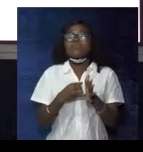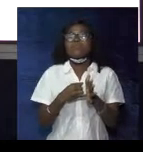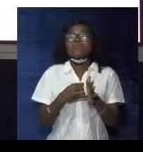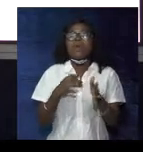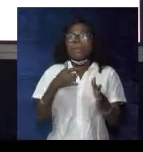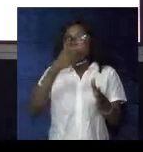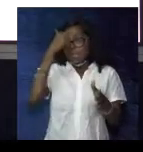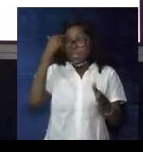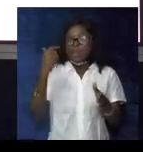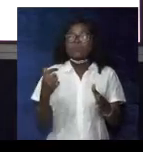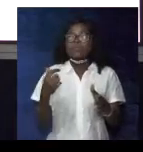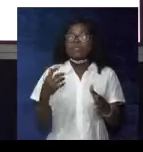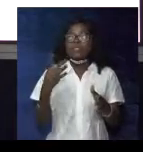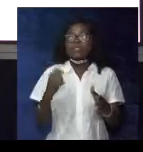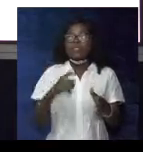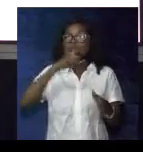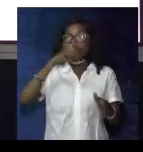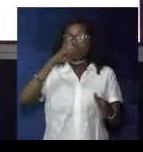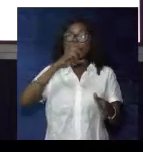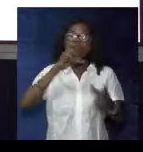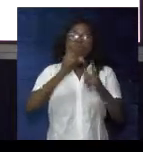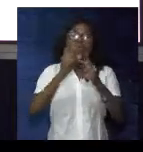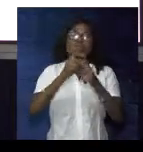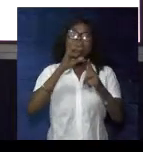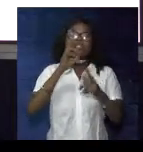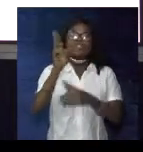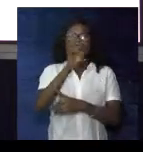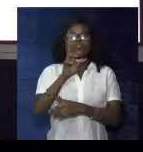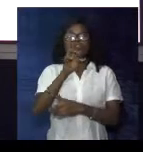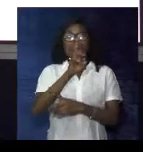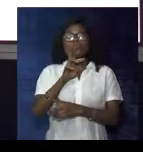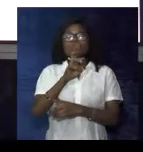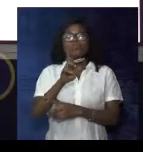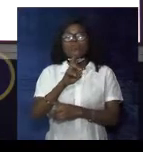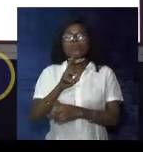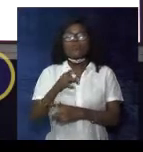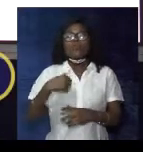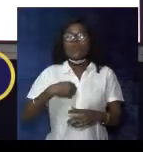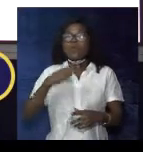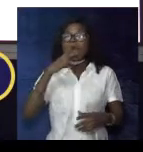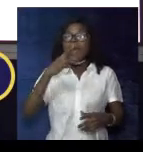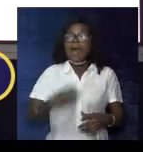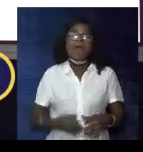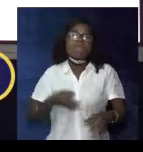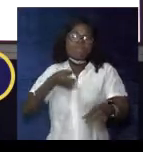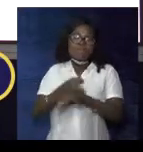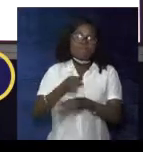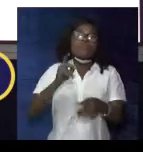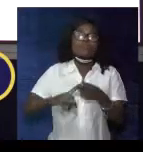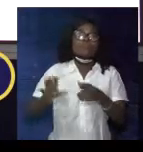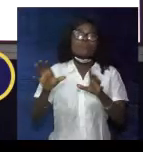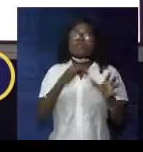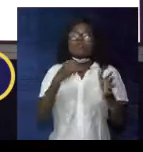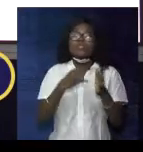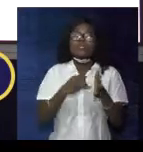us to do it because the word must is used. We are obliged to do